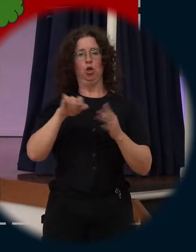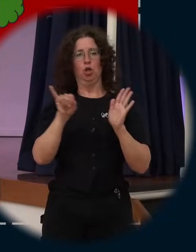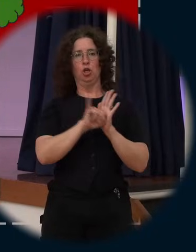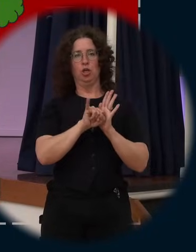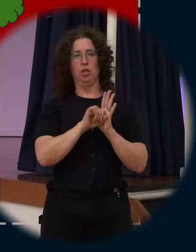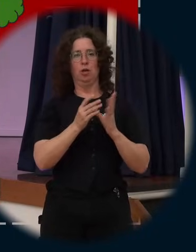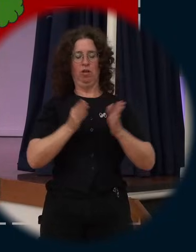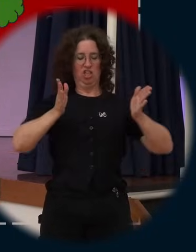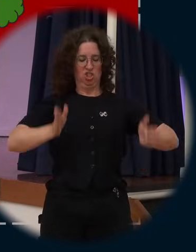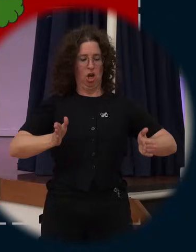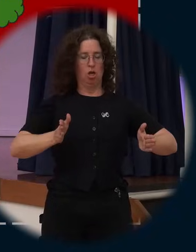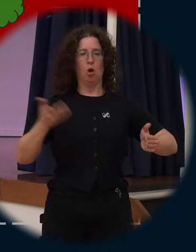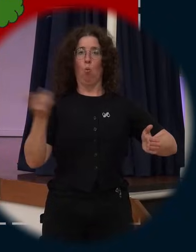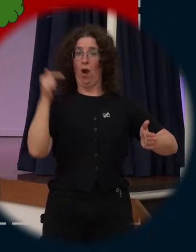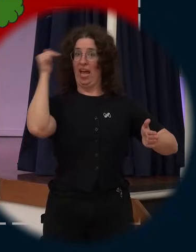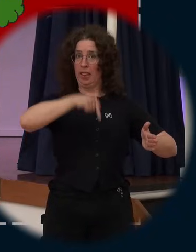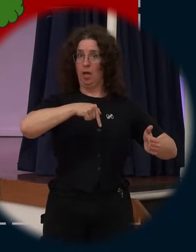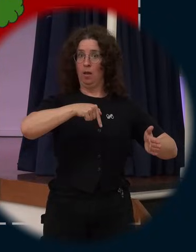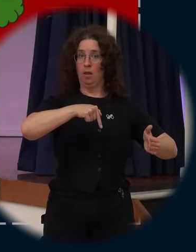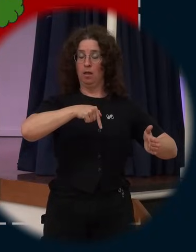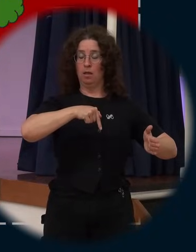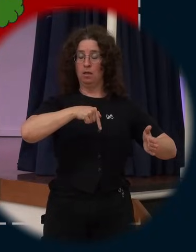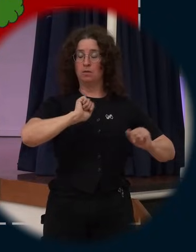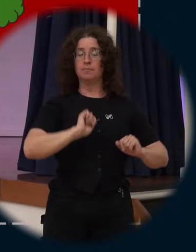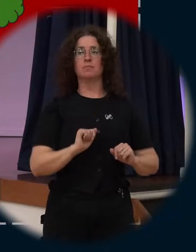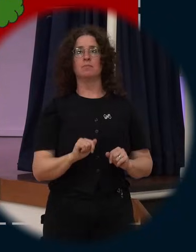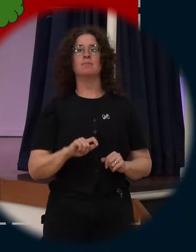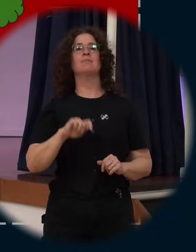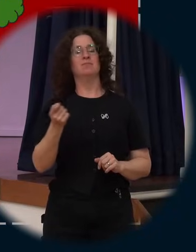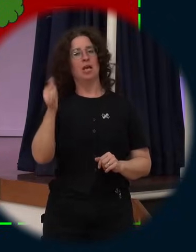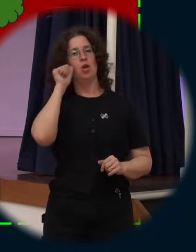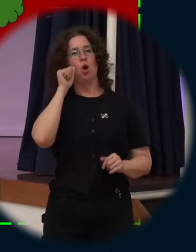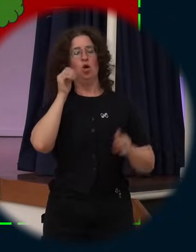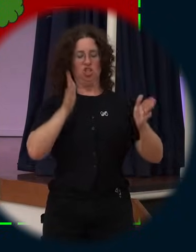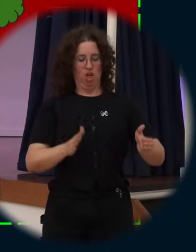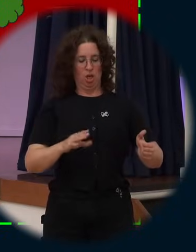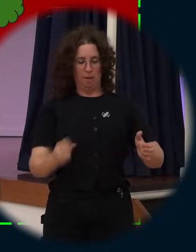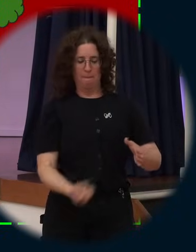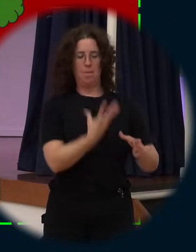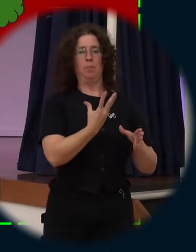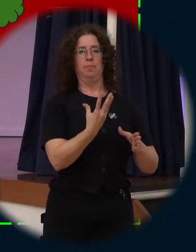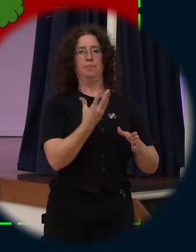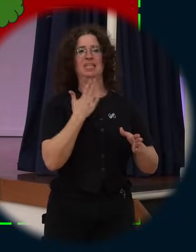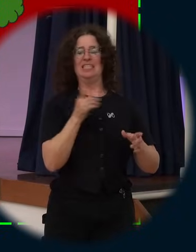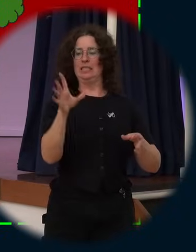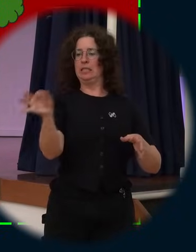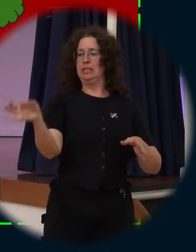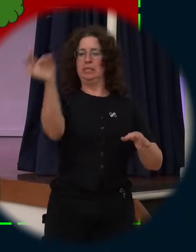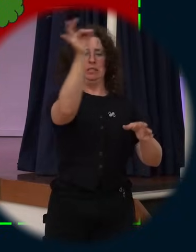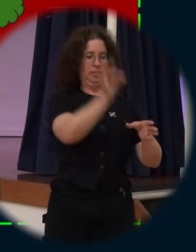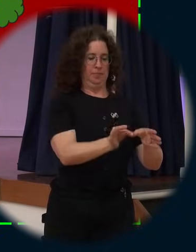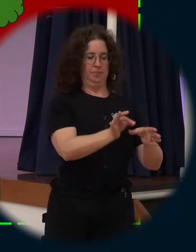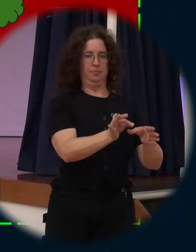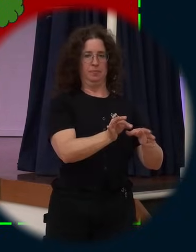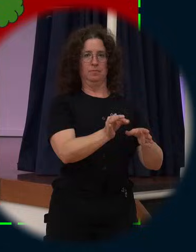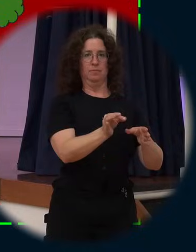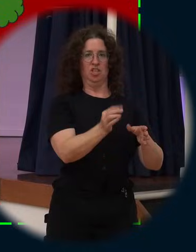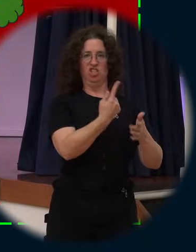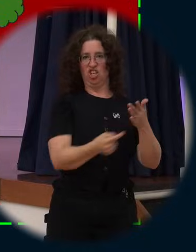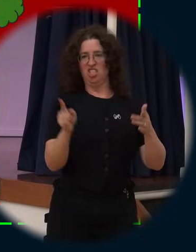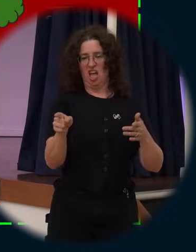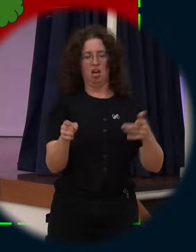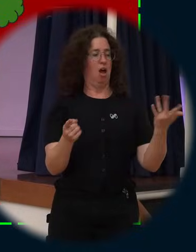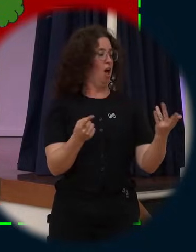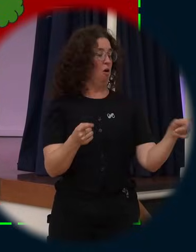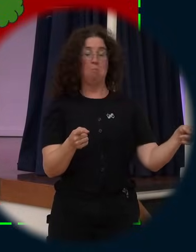the chunk that contains each of these landmark actors. And then we know once those chunks become relevant, we can specifically pull just those actors out